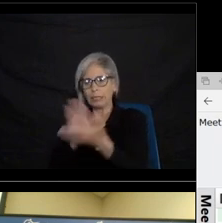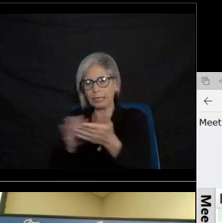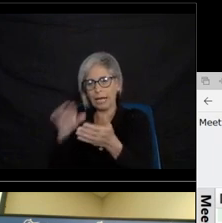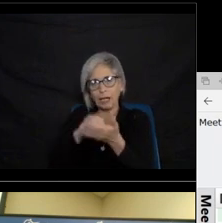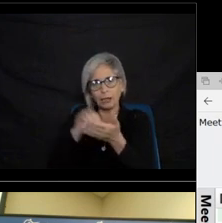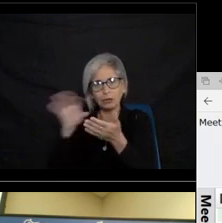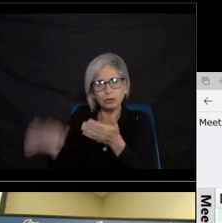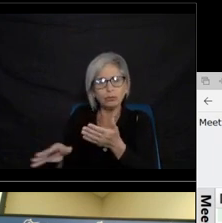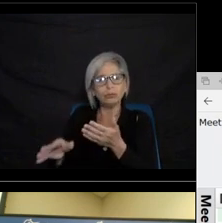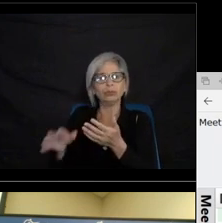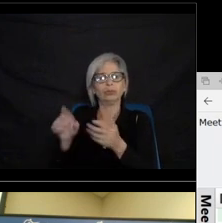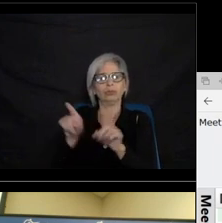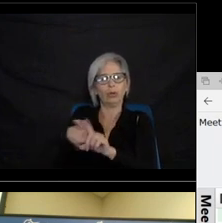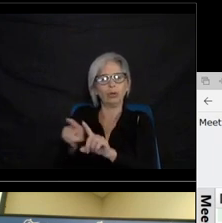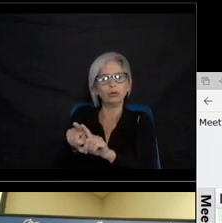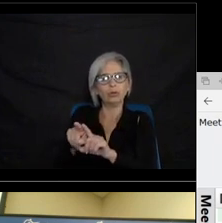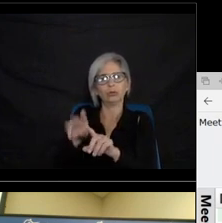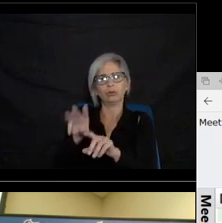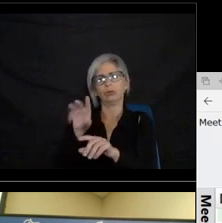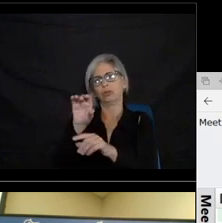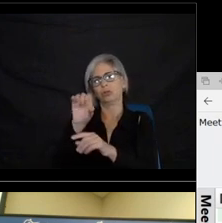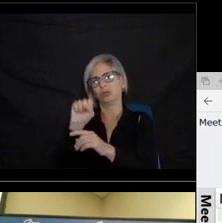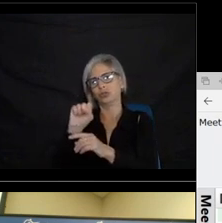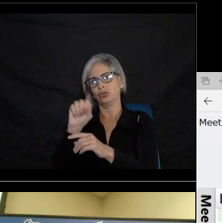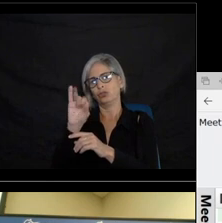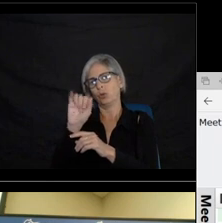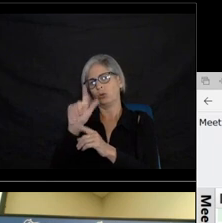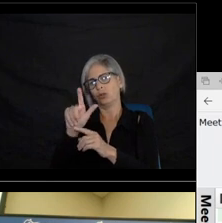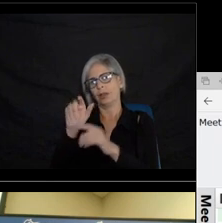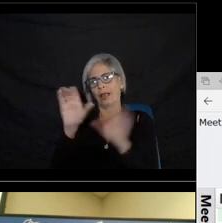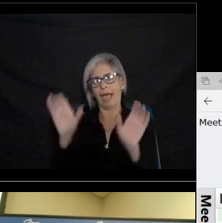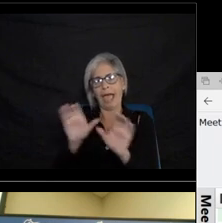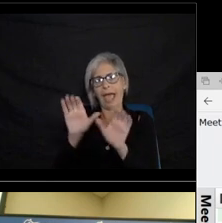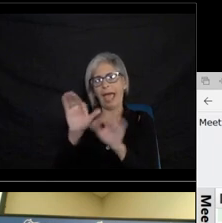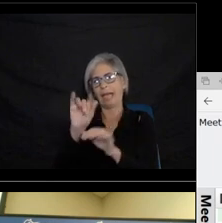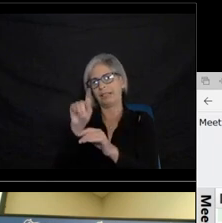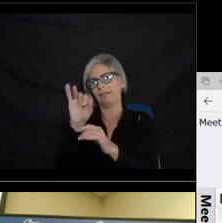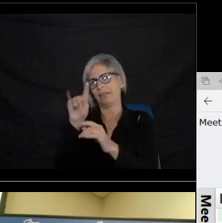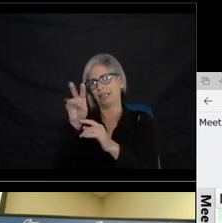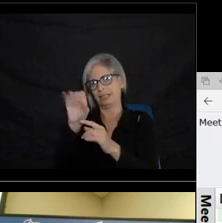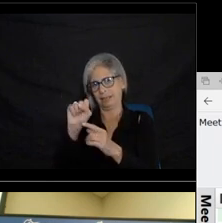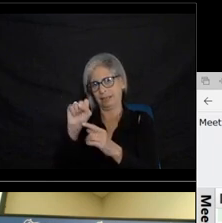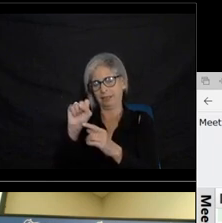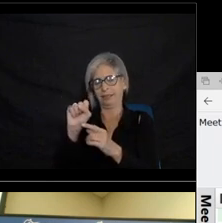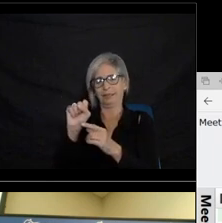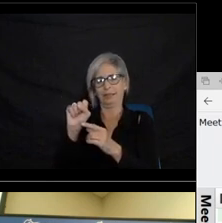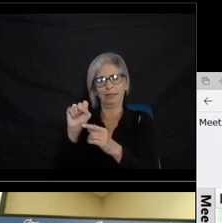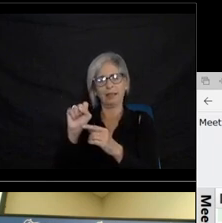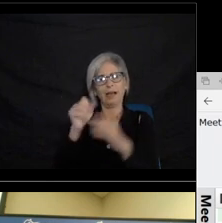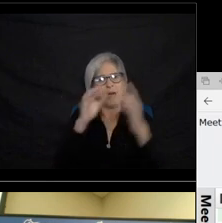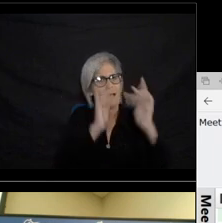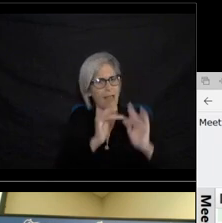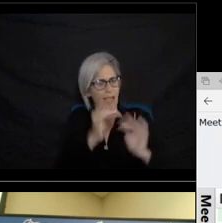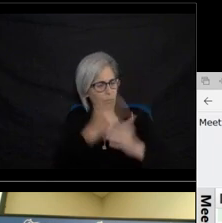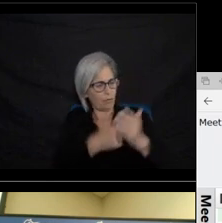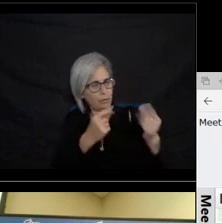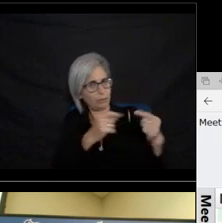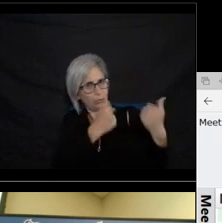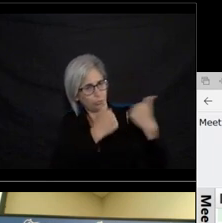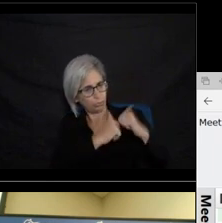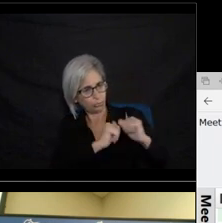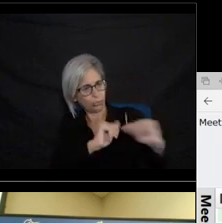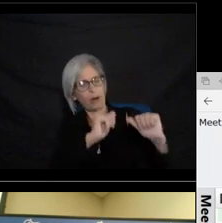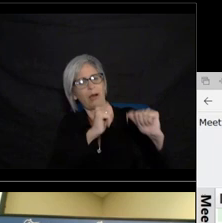well as social activists and the rest can all easily see and fall in line with what we've been trying